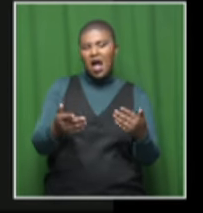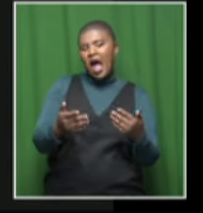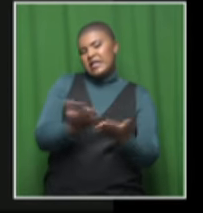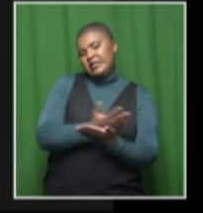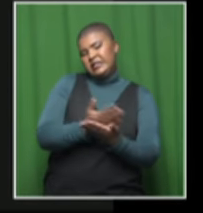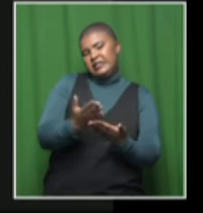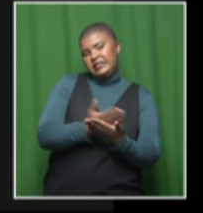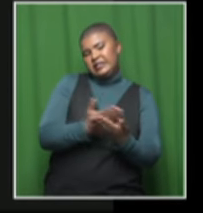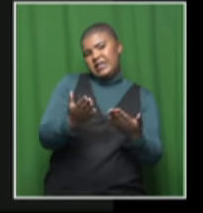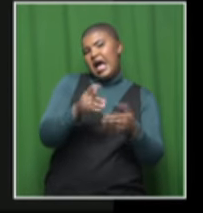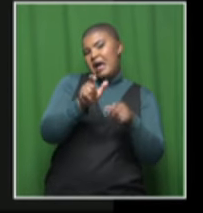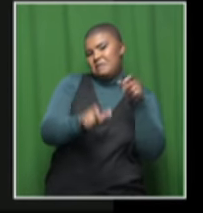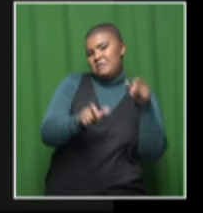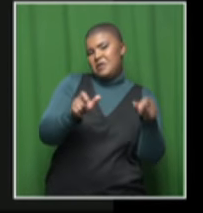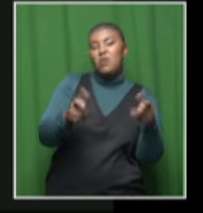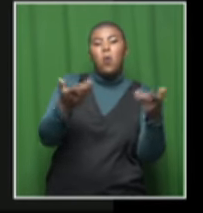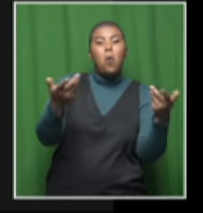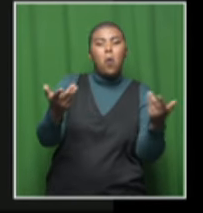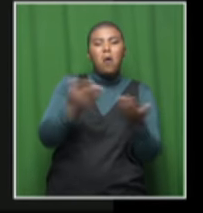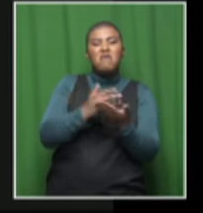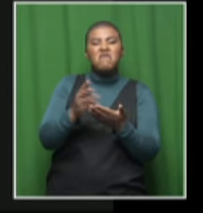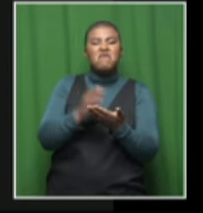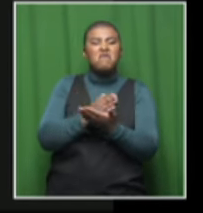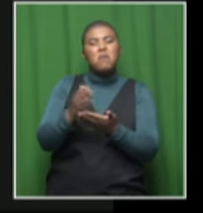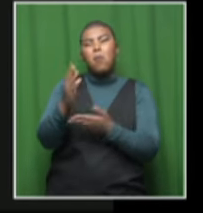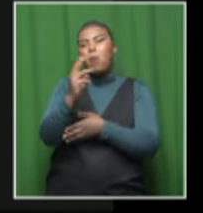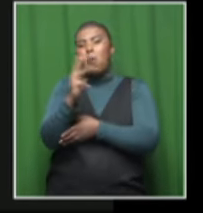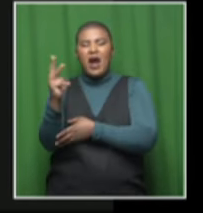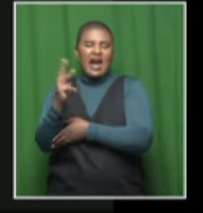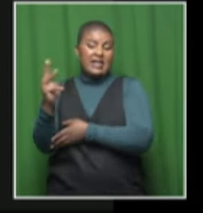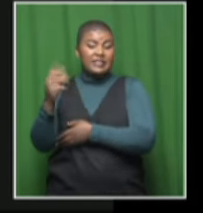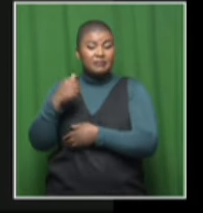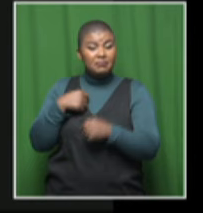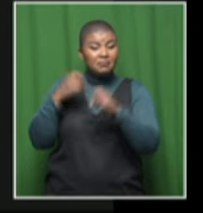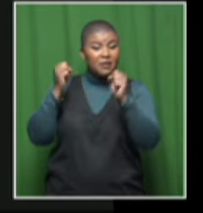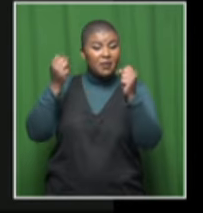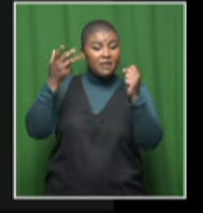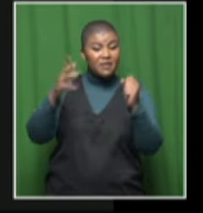the West. And I used to say way back in the